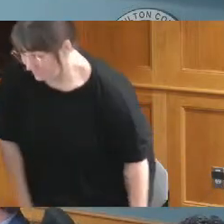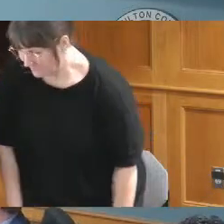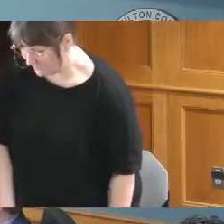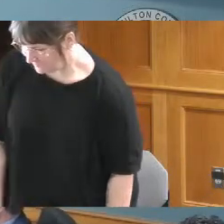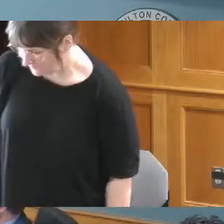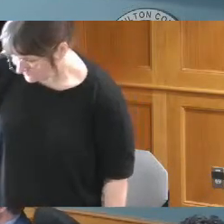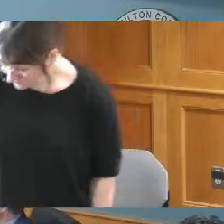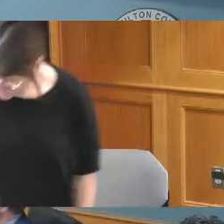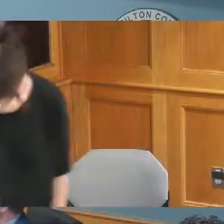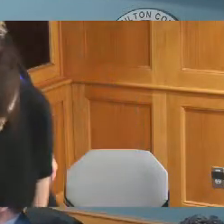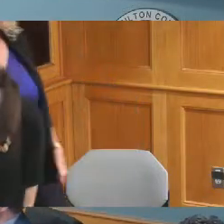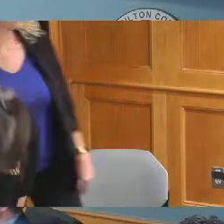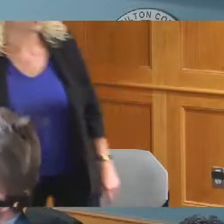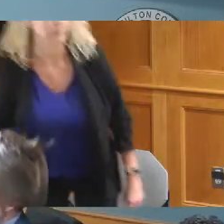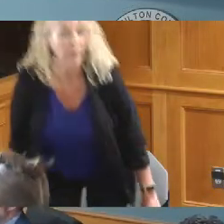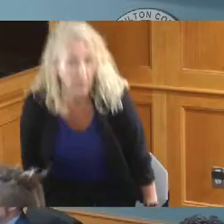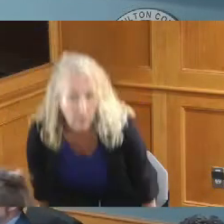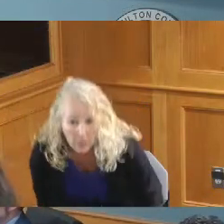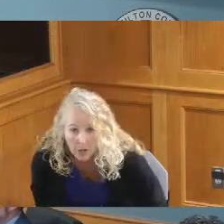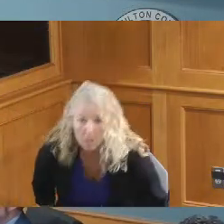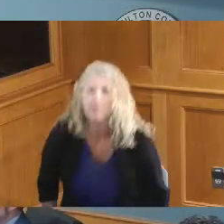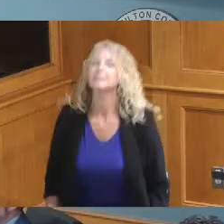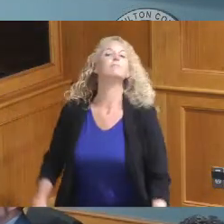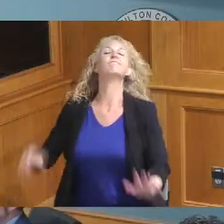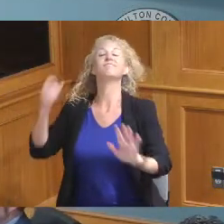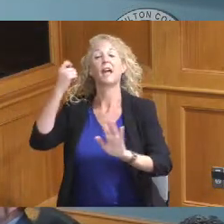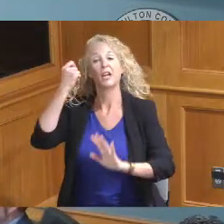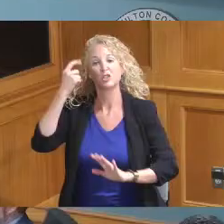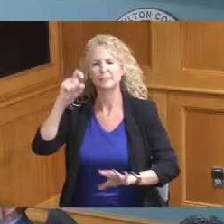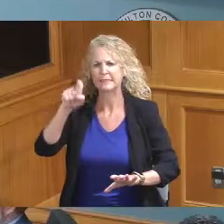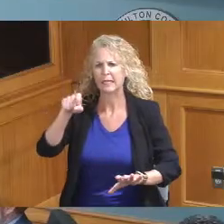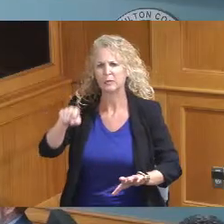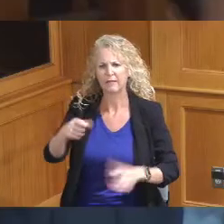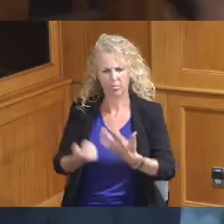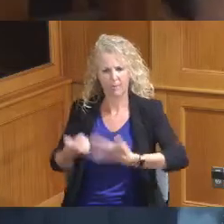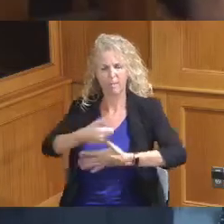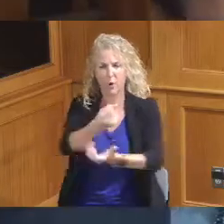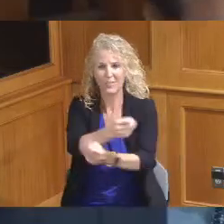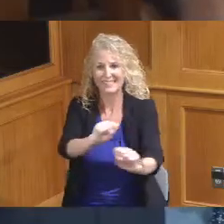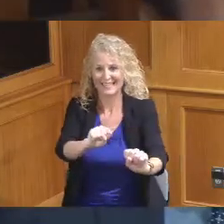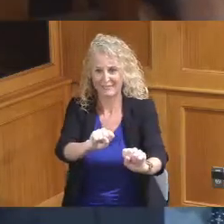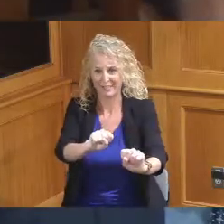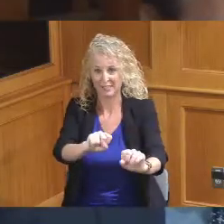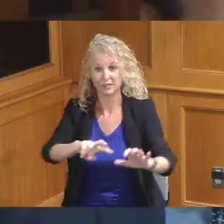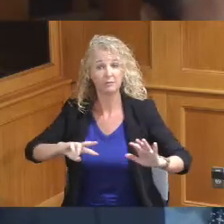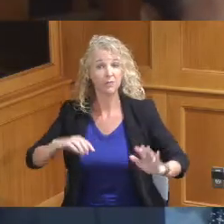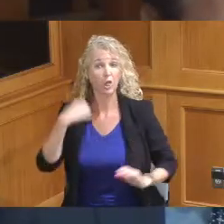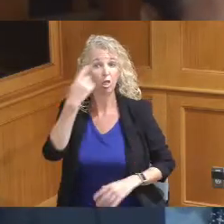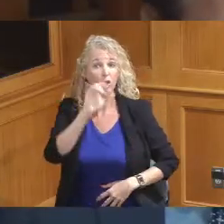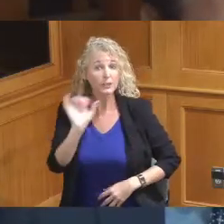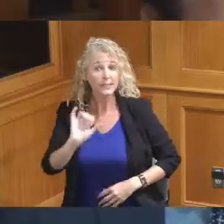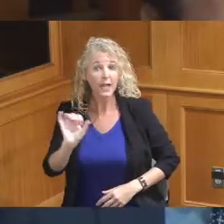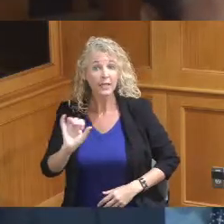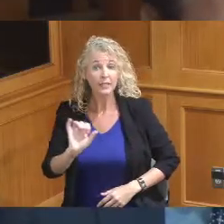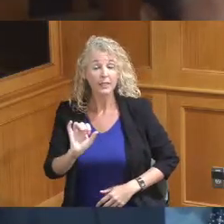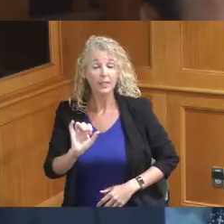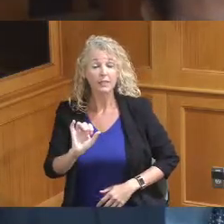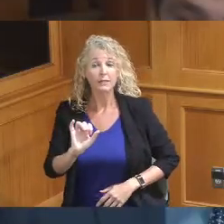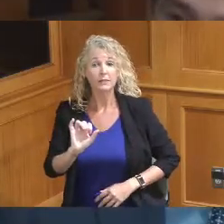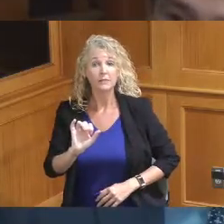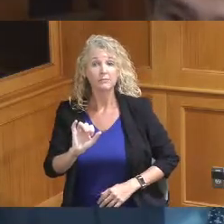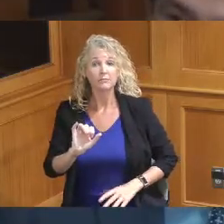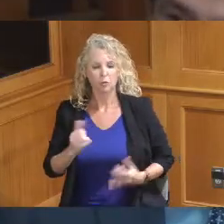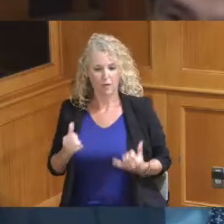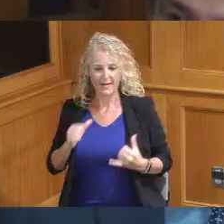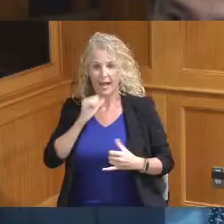talking points. If you jump out and say, we got to do this for safety, then they give the impression that we're unsafe.